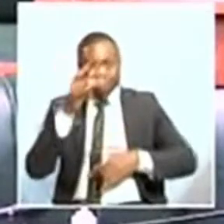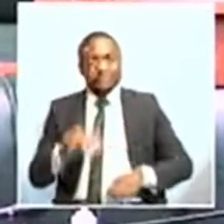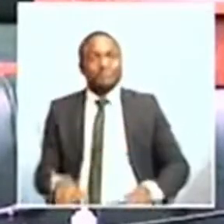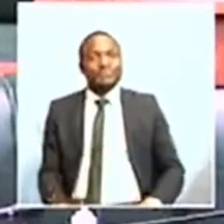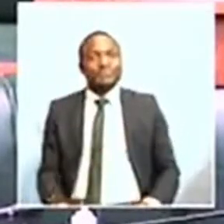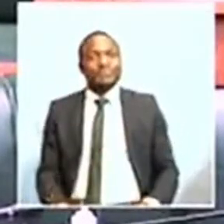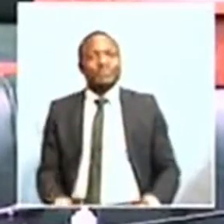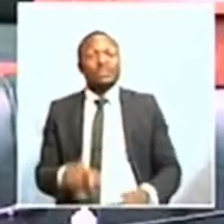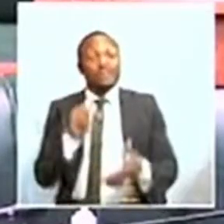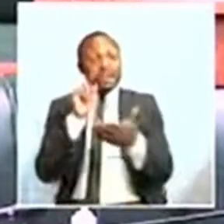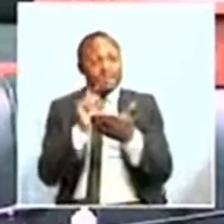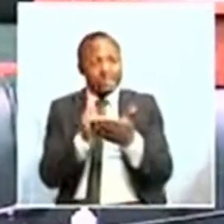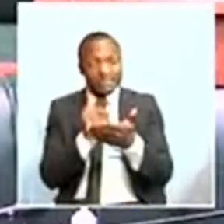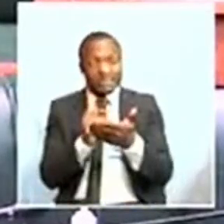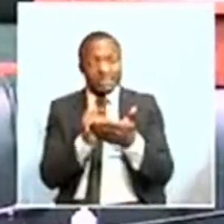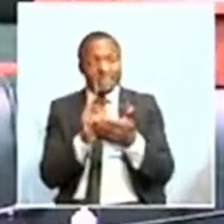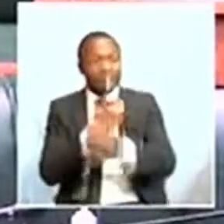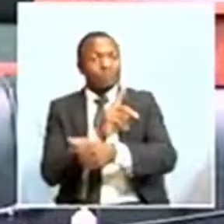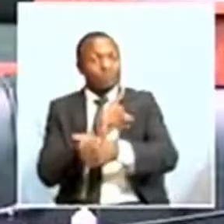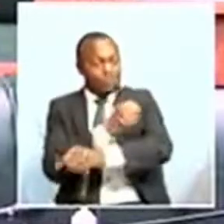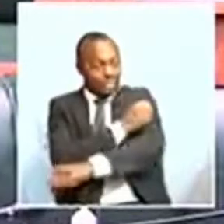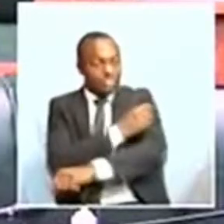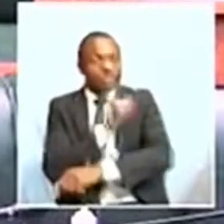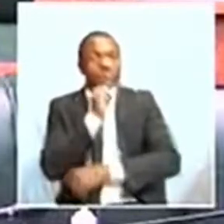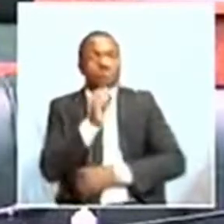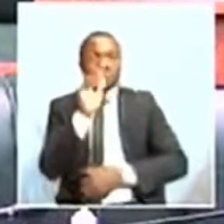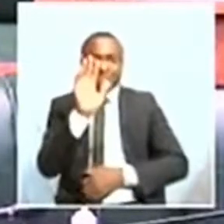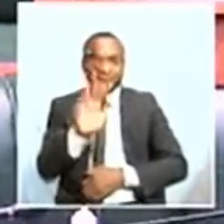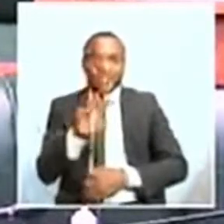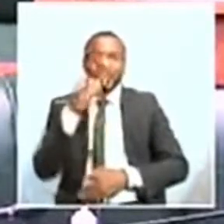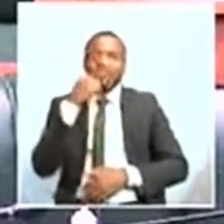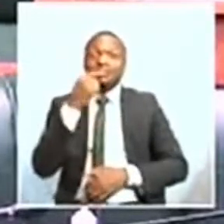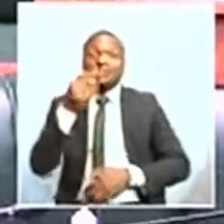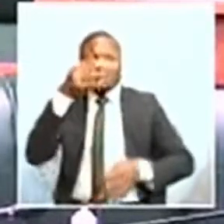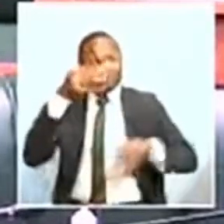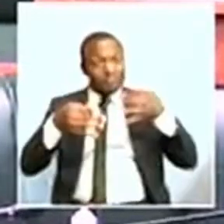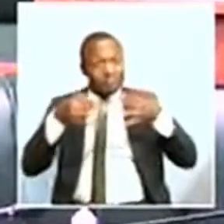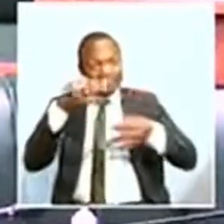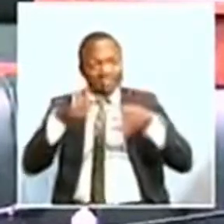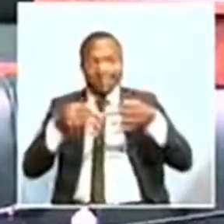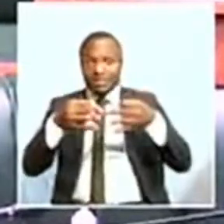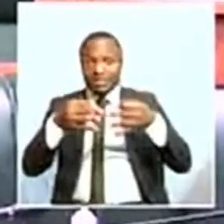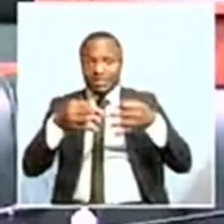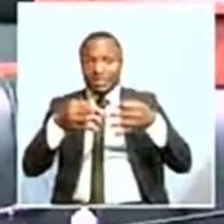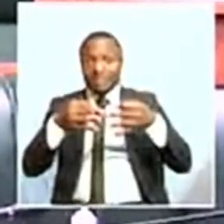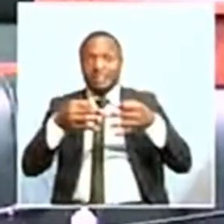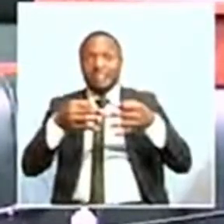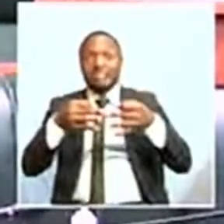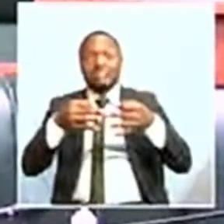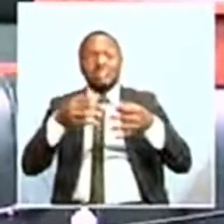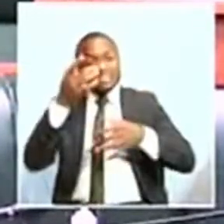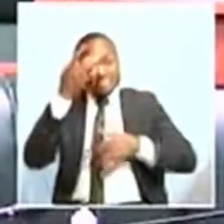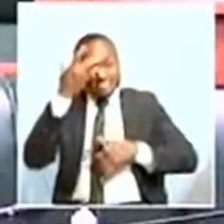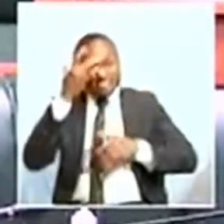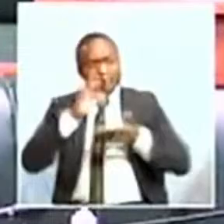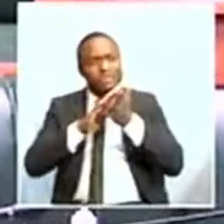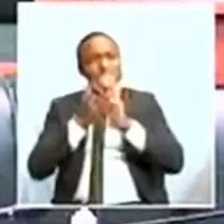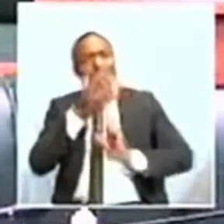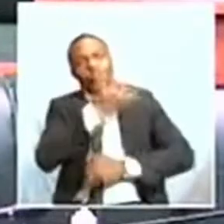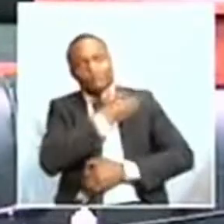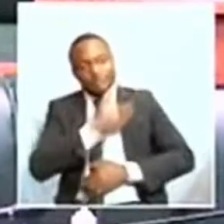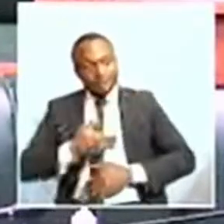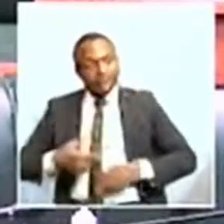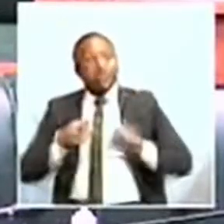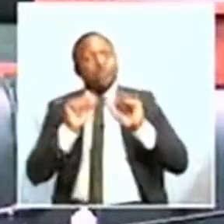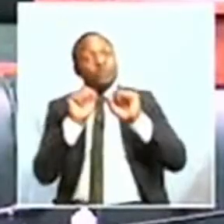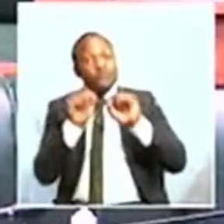is not available. I said, if the cases become more prevalent, we can